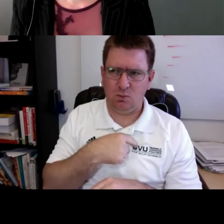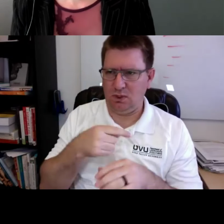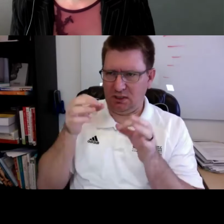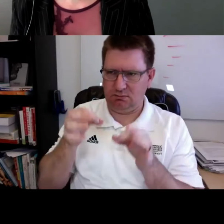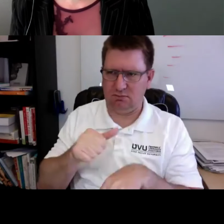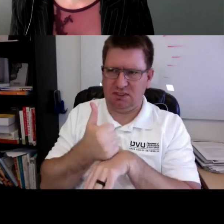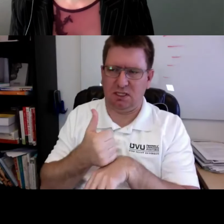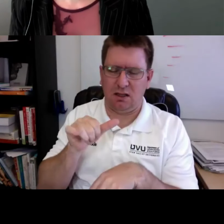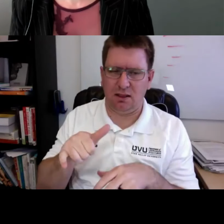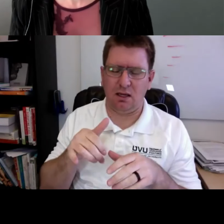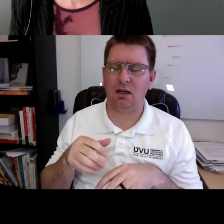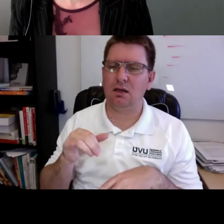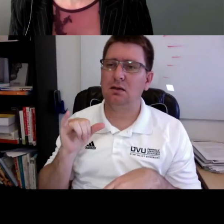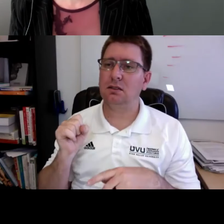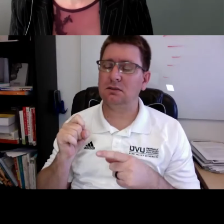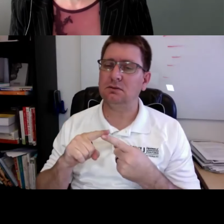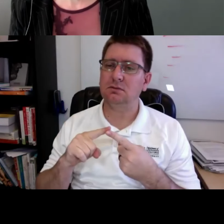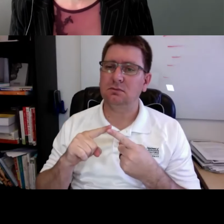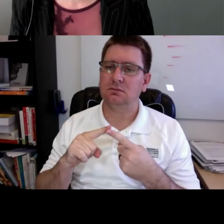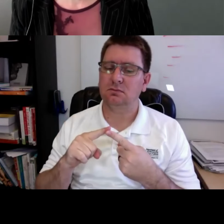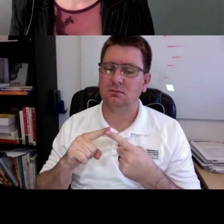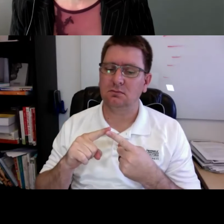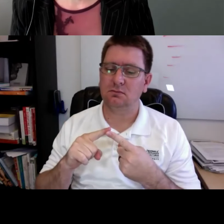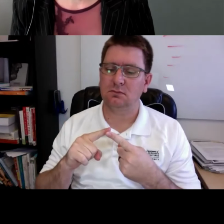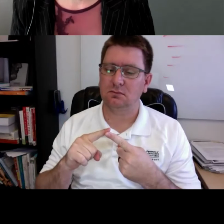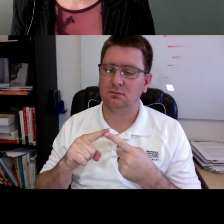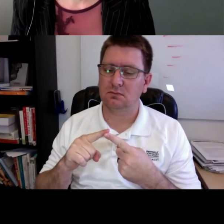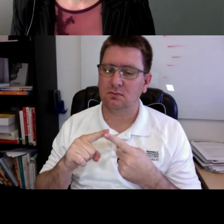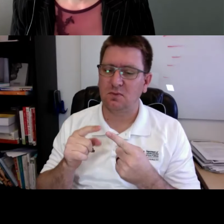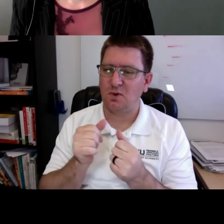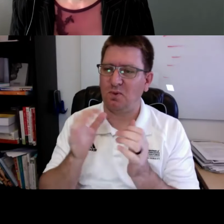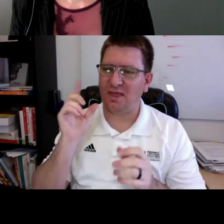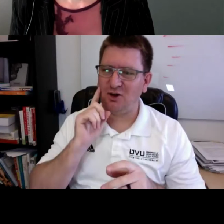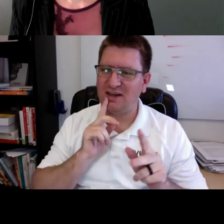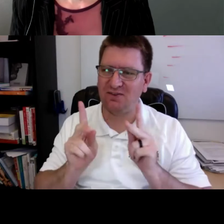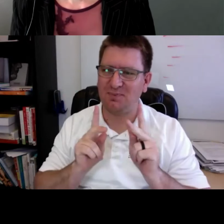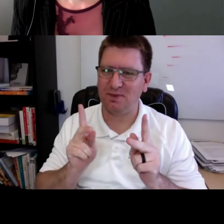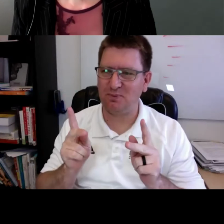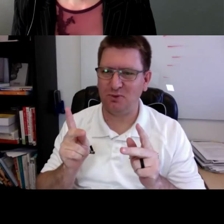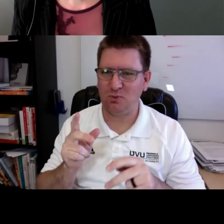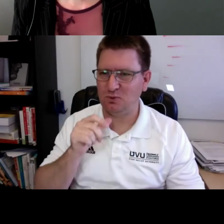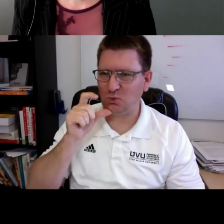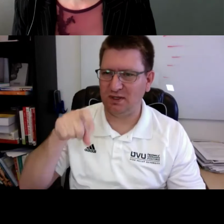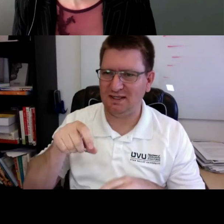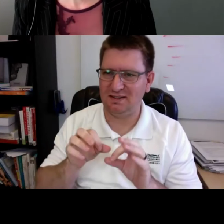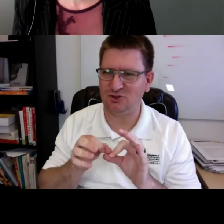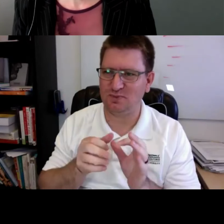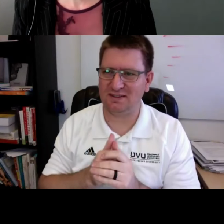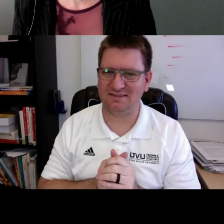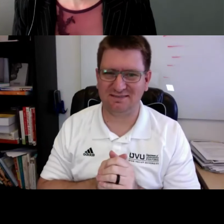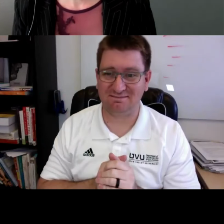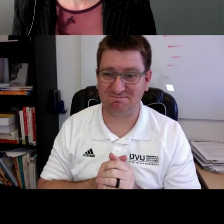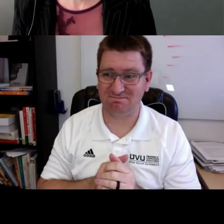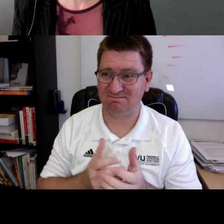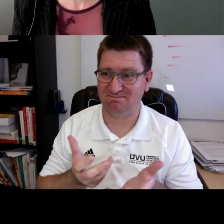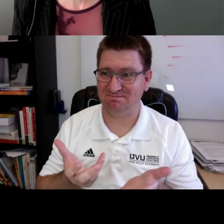the reason that we decided to set it up that way was because without deaf